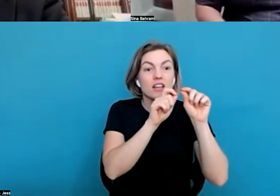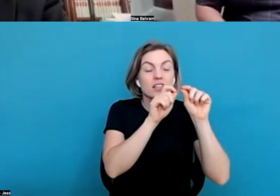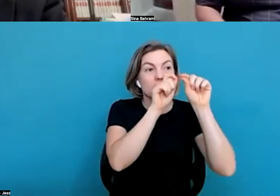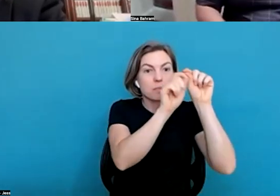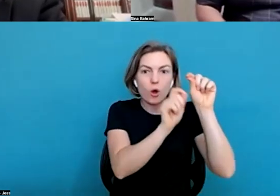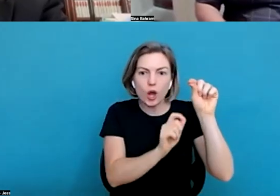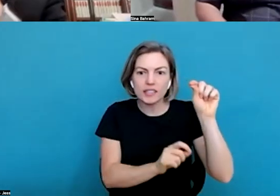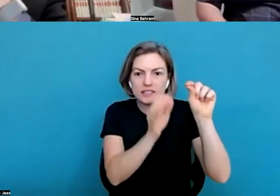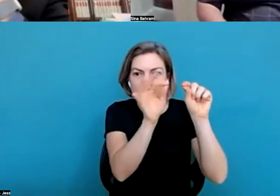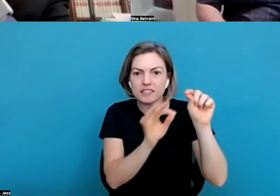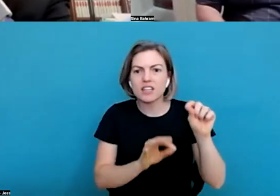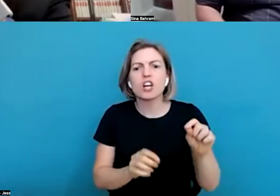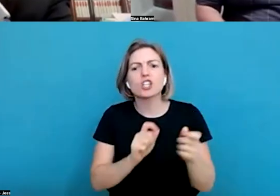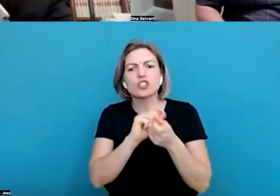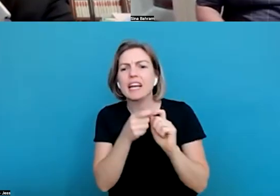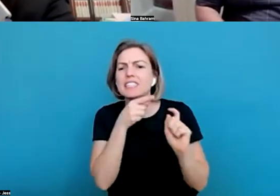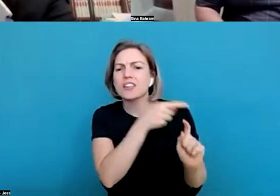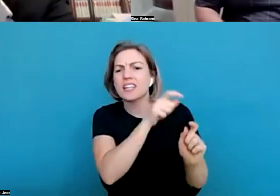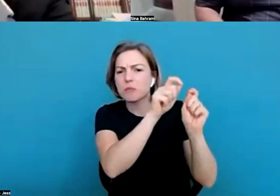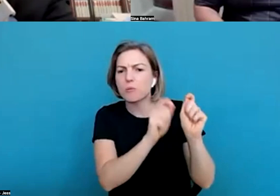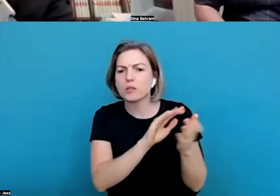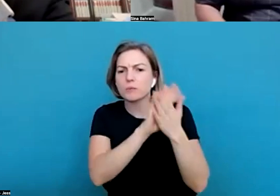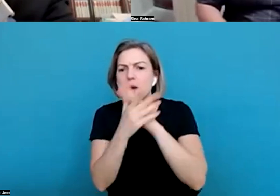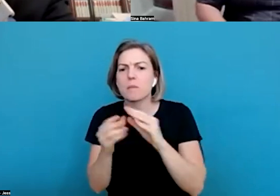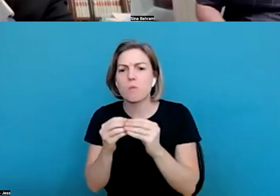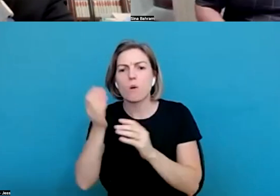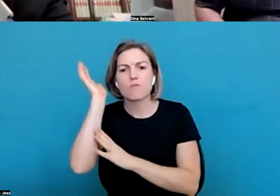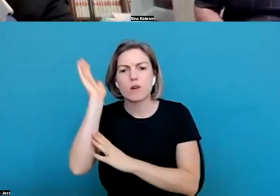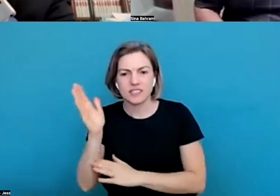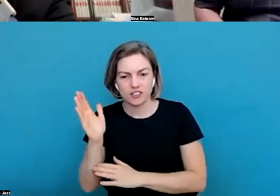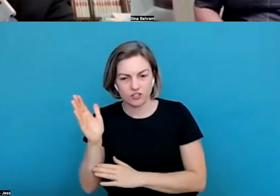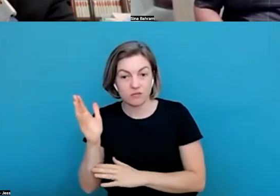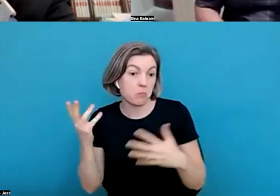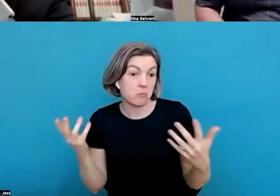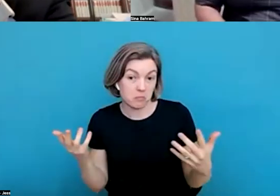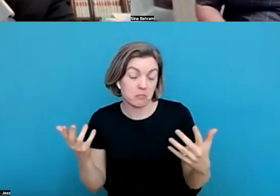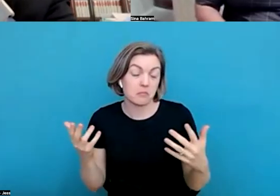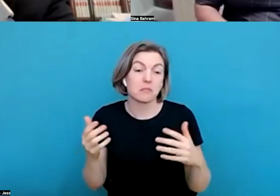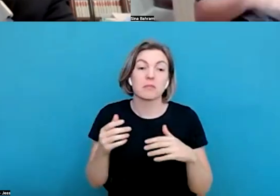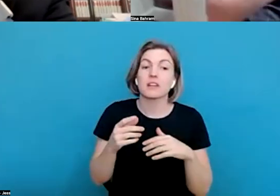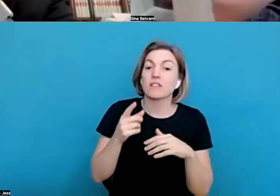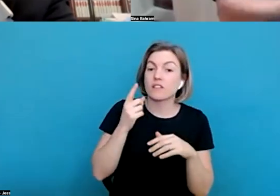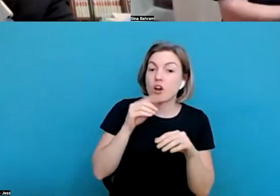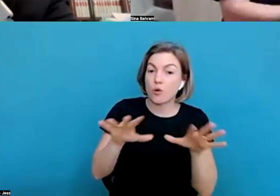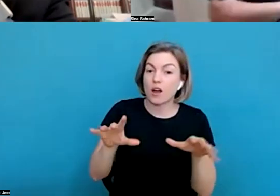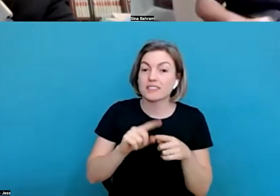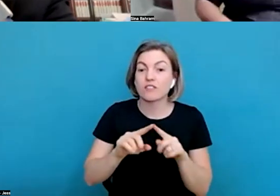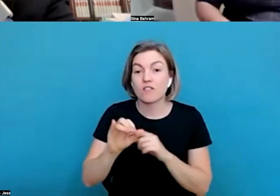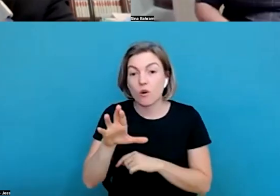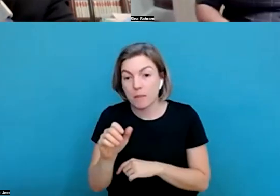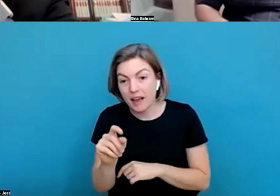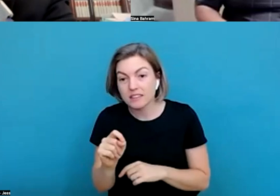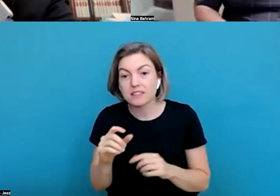linguistic transformation, but content-based transformation across various formats that may be available and more accessible for